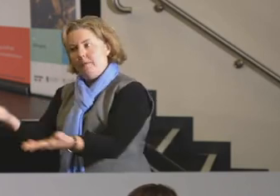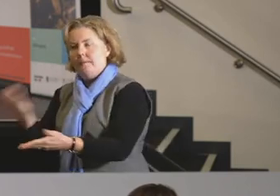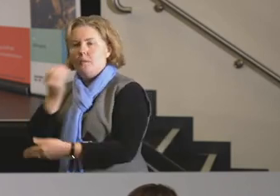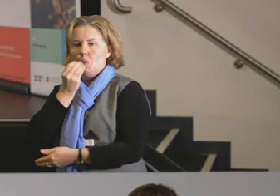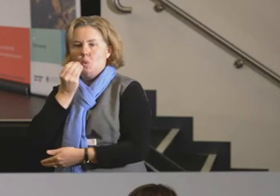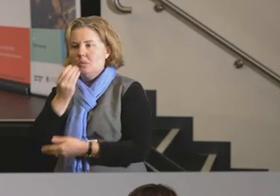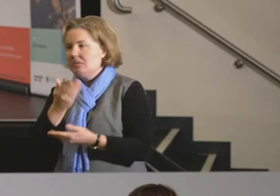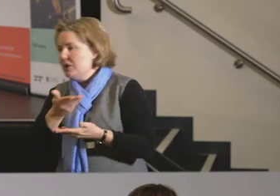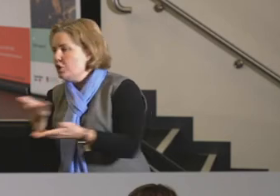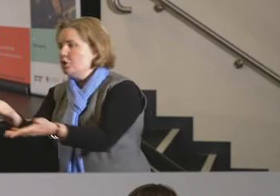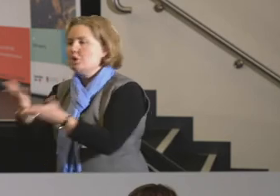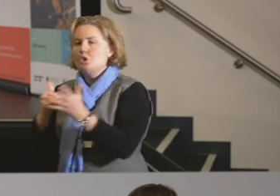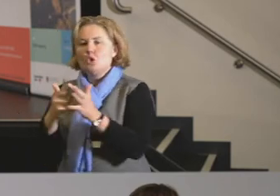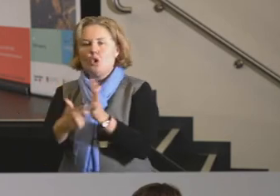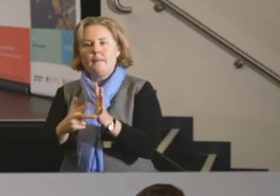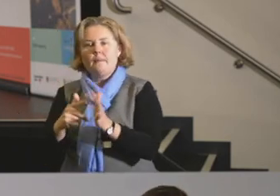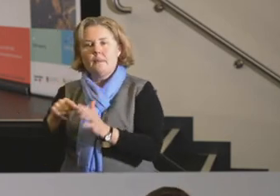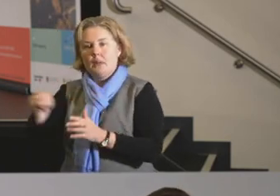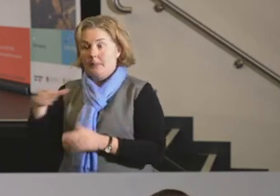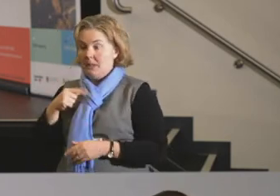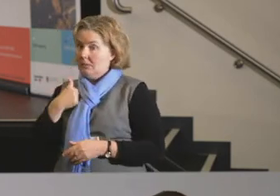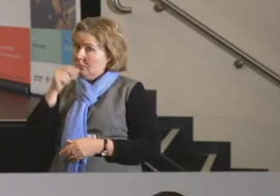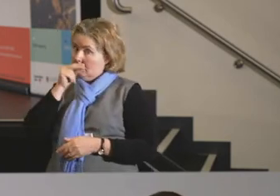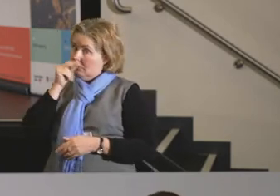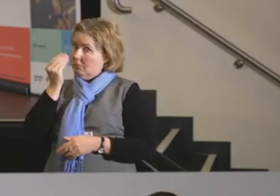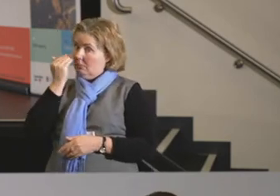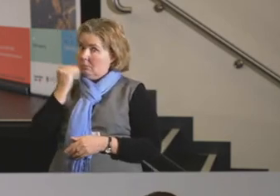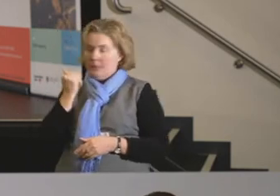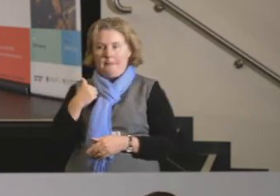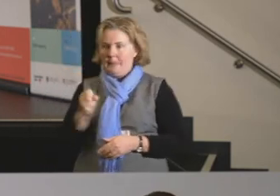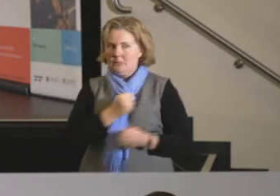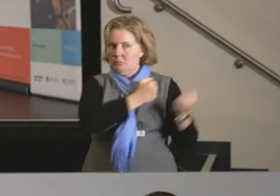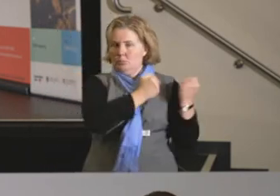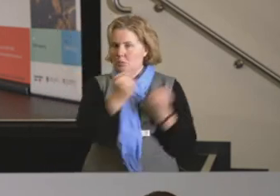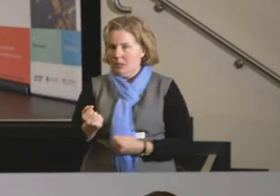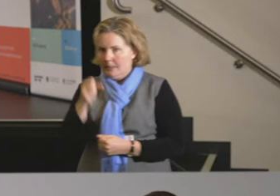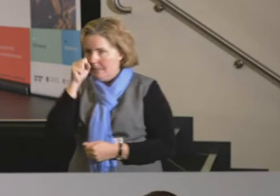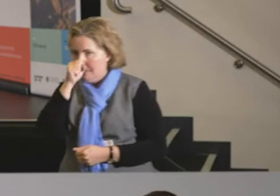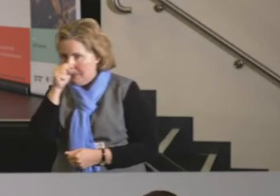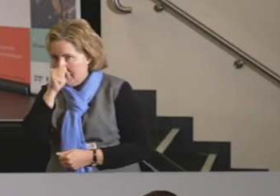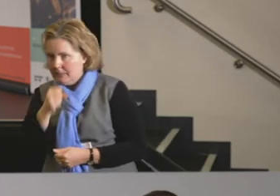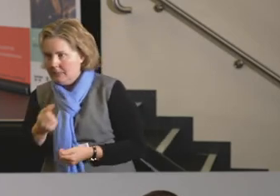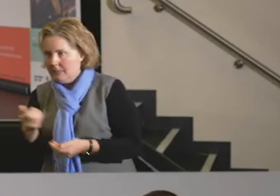you know, because you know, I'm a younger woman as well, so you have to do that to be able to